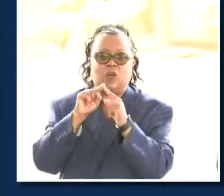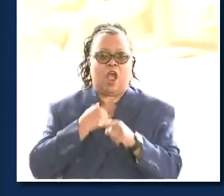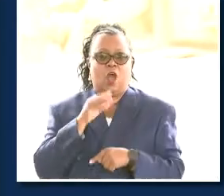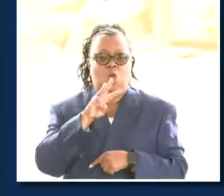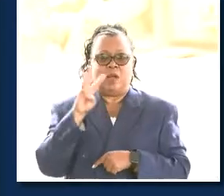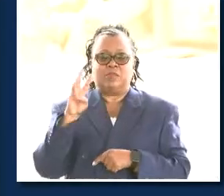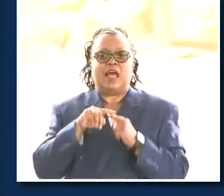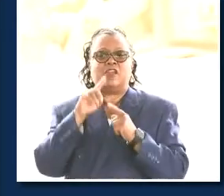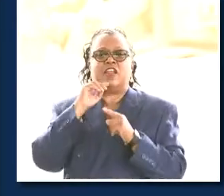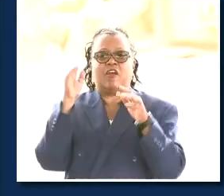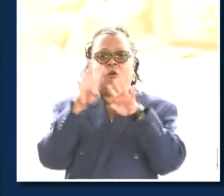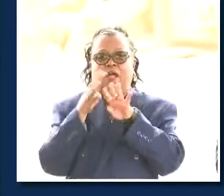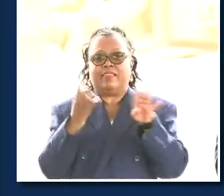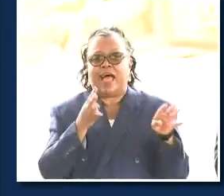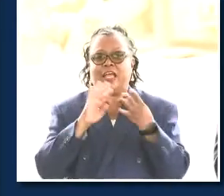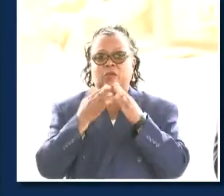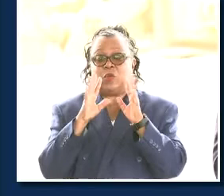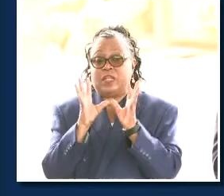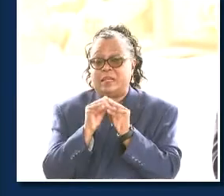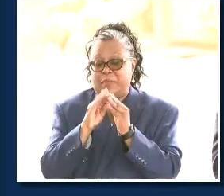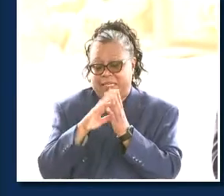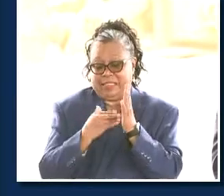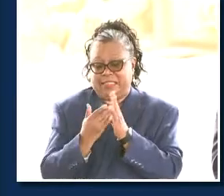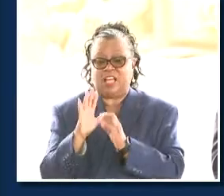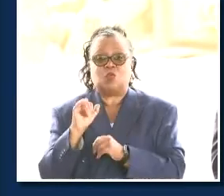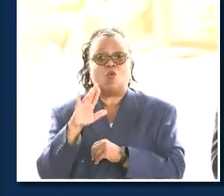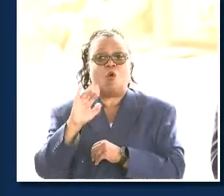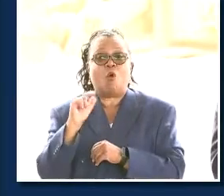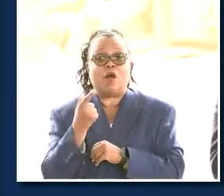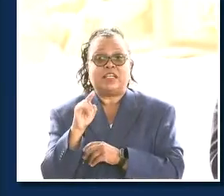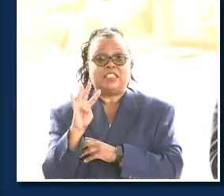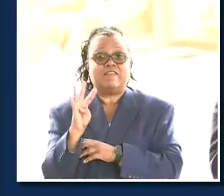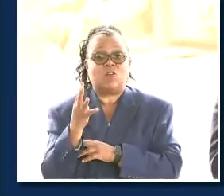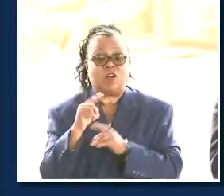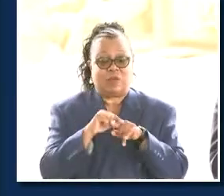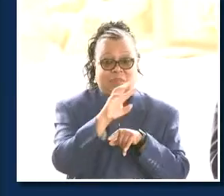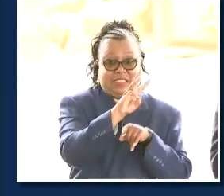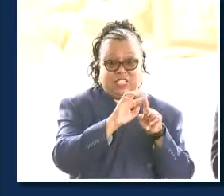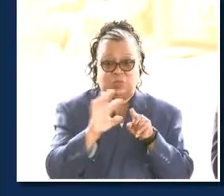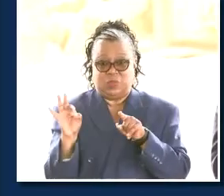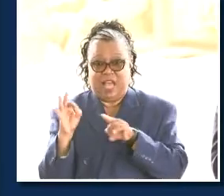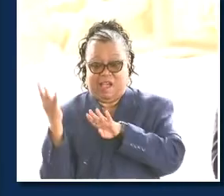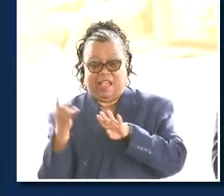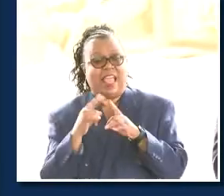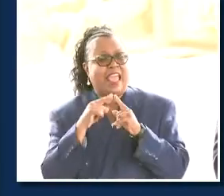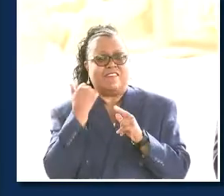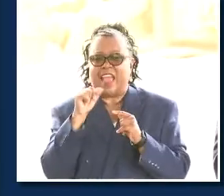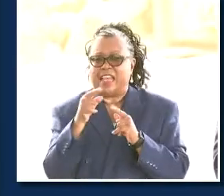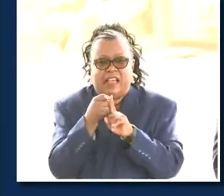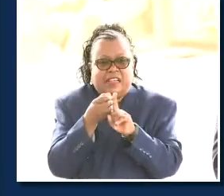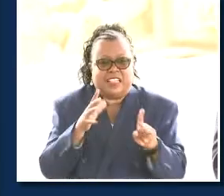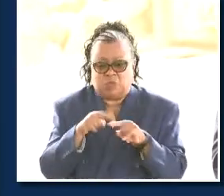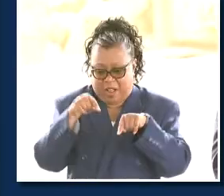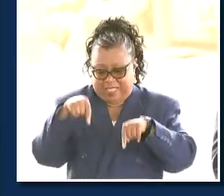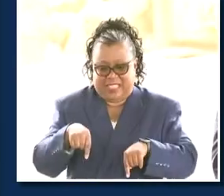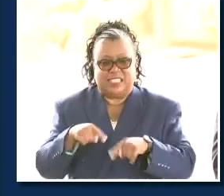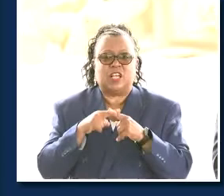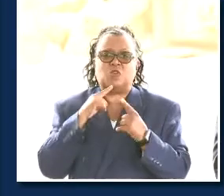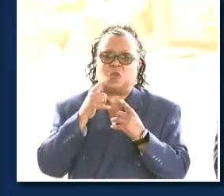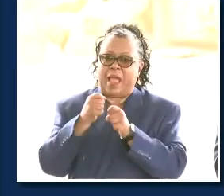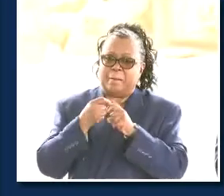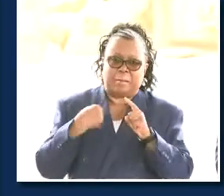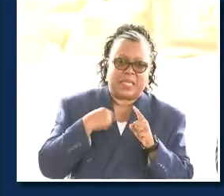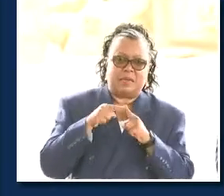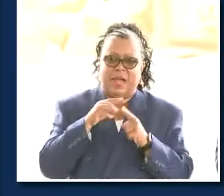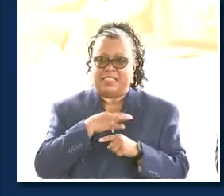website. There's a virtual community meeting scheduled August 4th from 6 to 9. Again, if you need any details on this, certainly grab me, grab